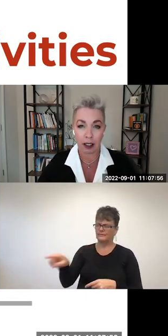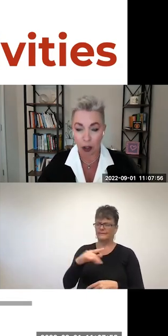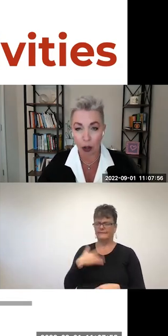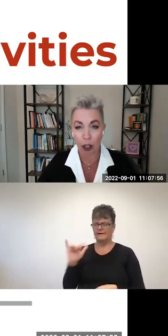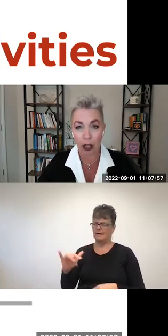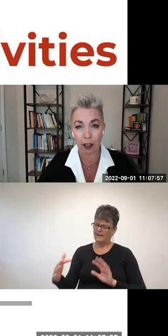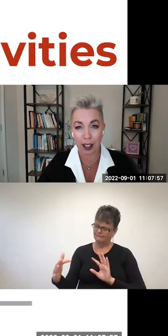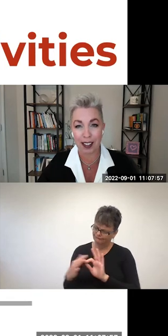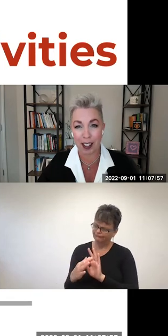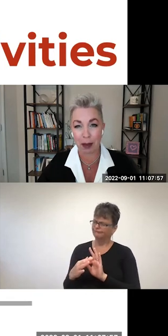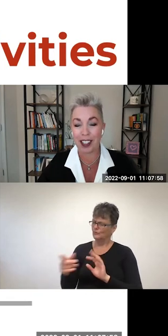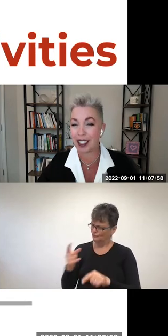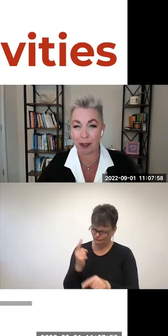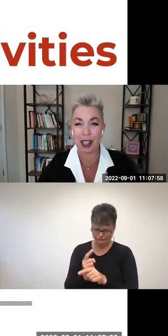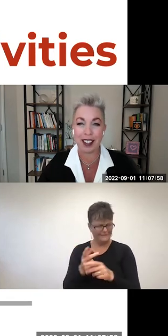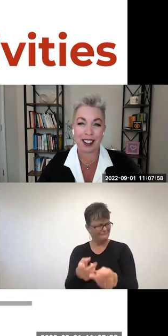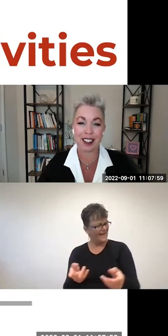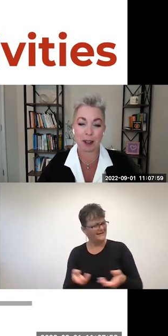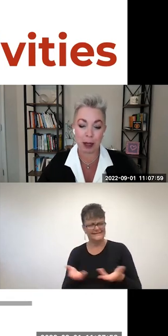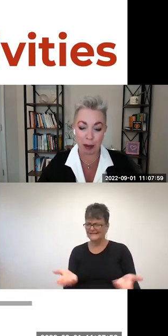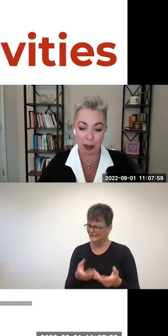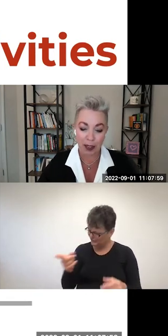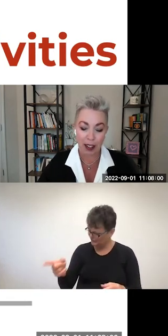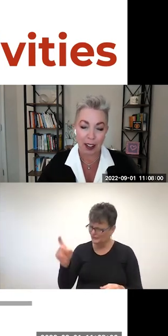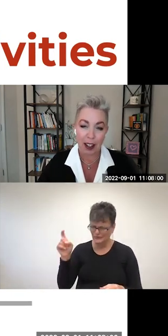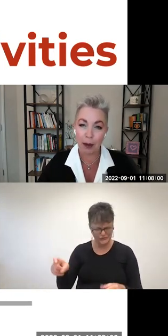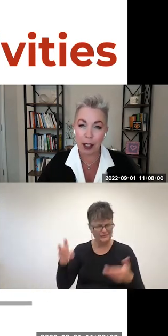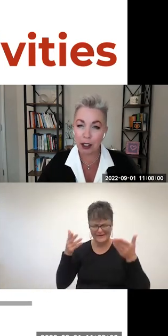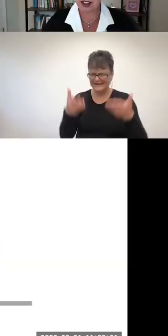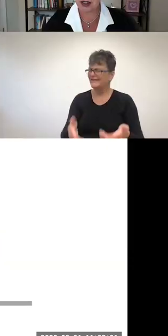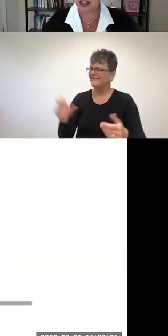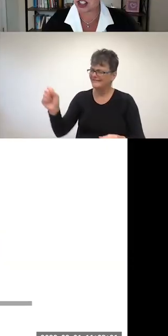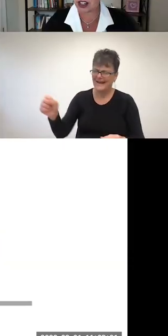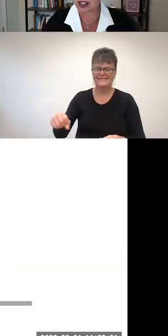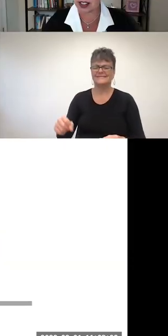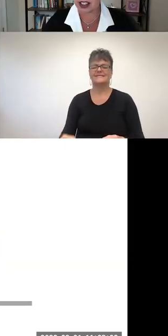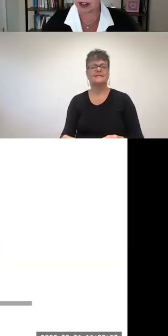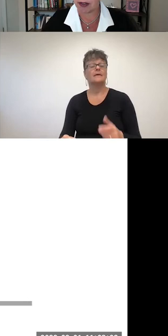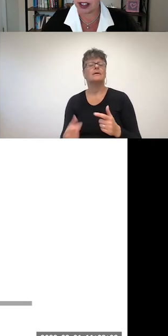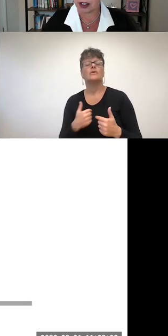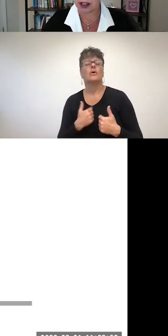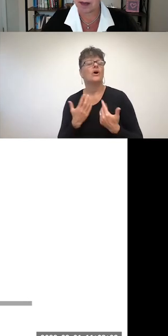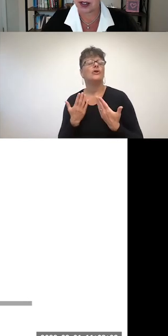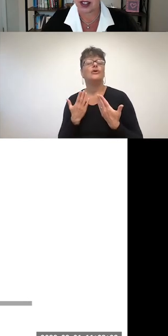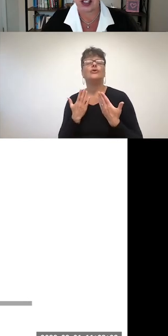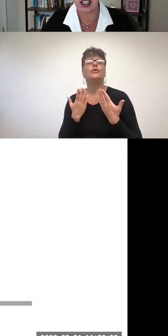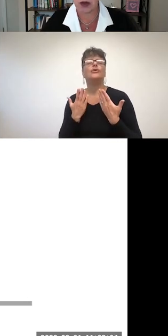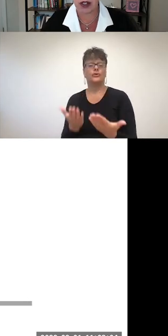that George Brown is their place and we are their people, I would encourage you to share selected